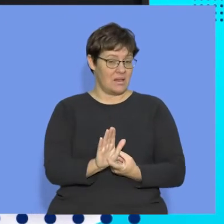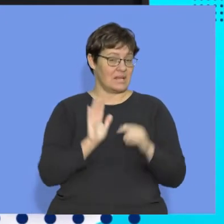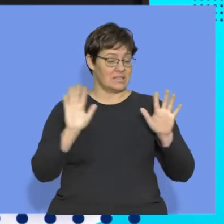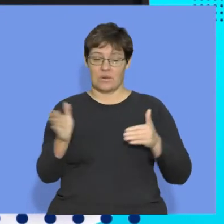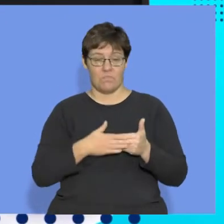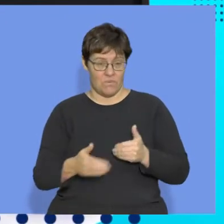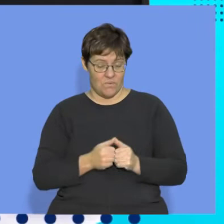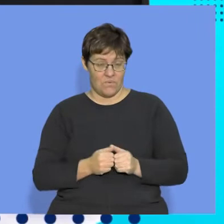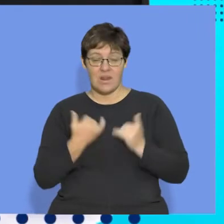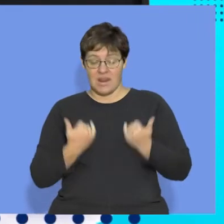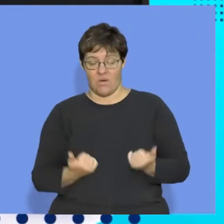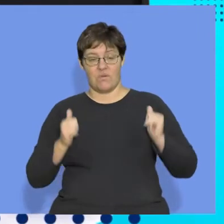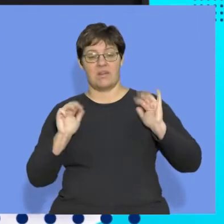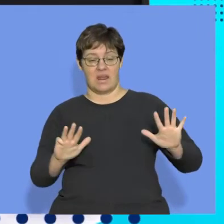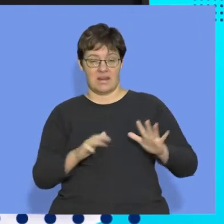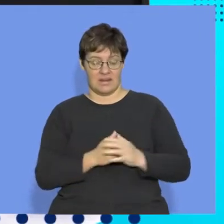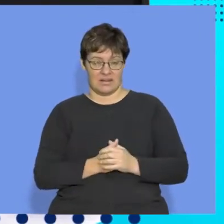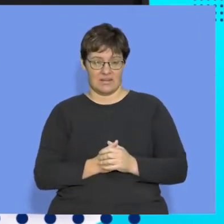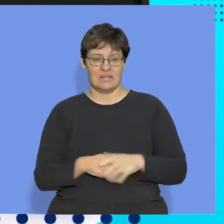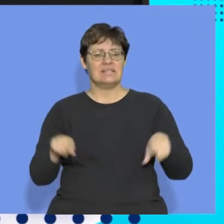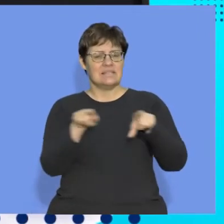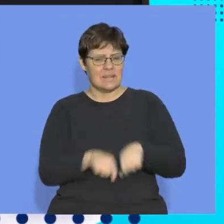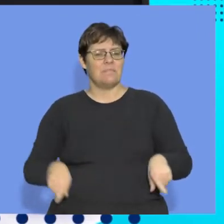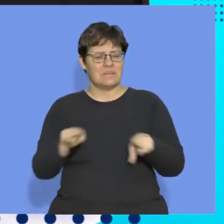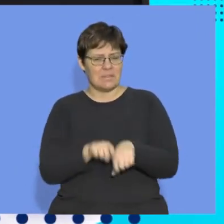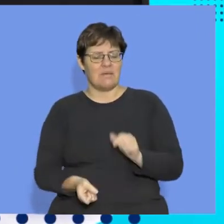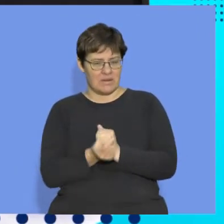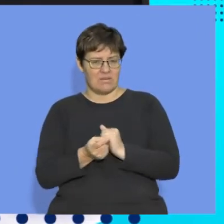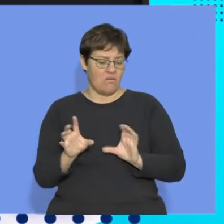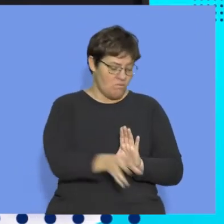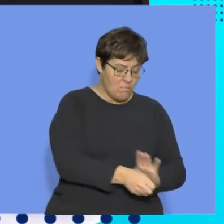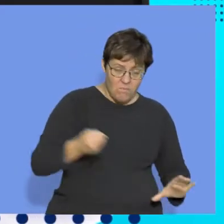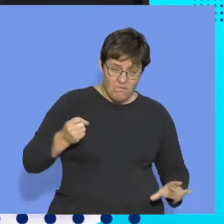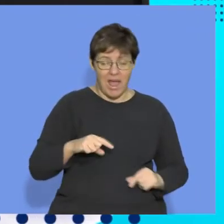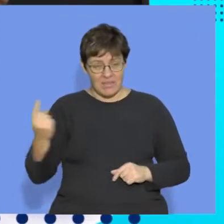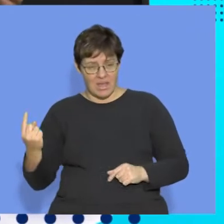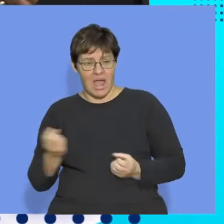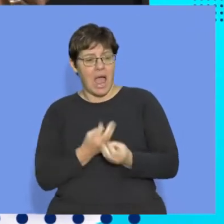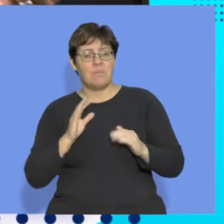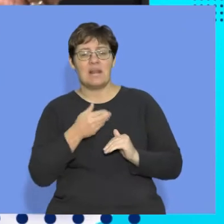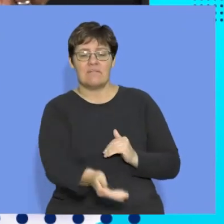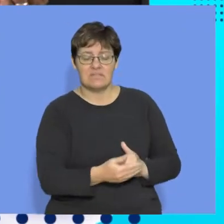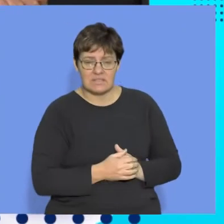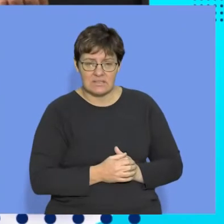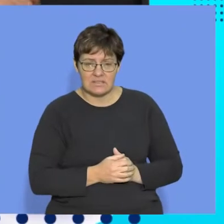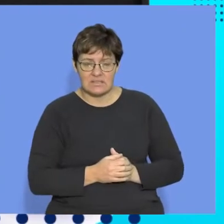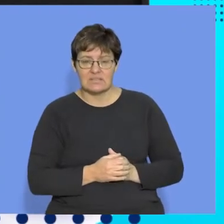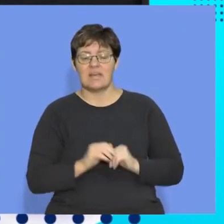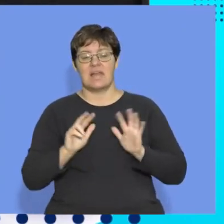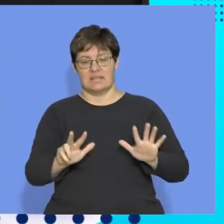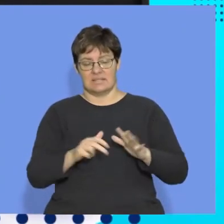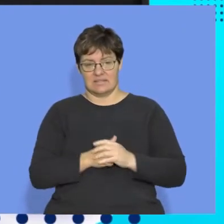10, it's 9. And I can do the same thing again, remove another one. If I remove another one now, how many balls left in the